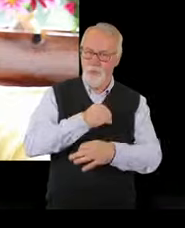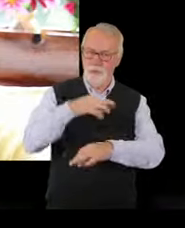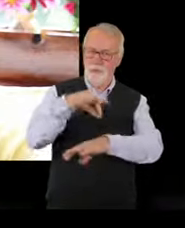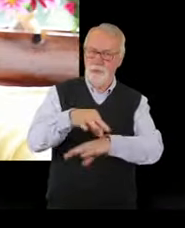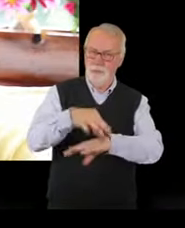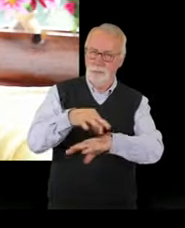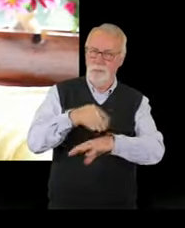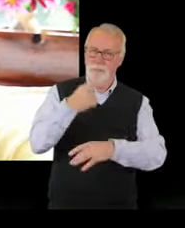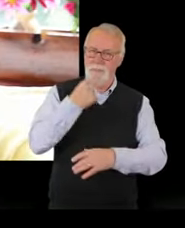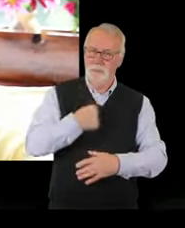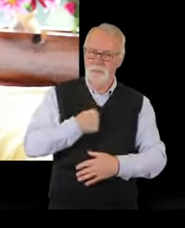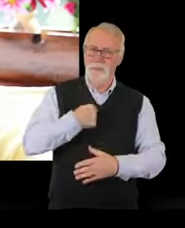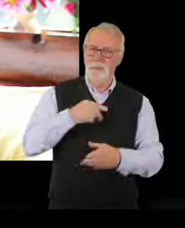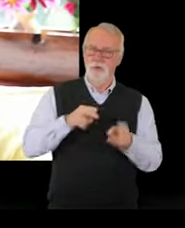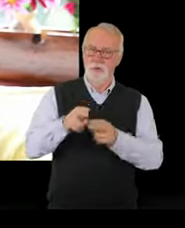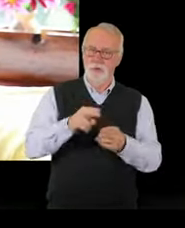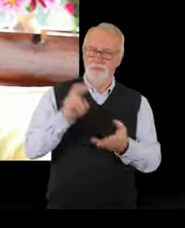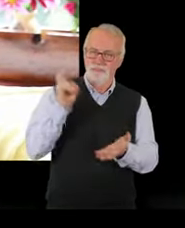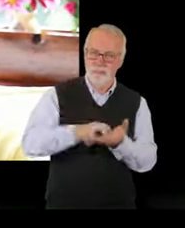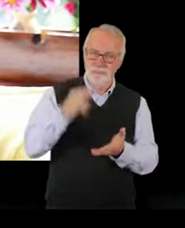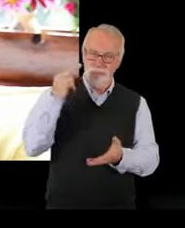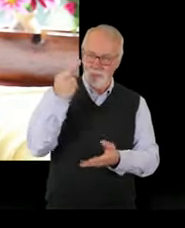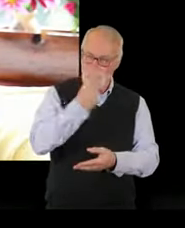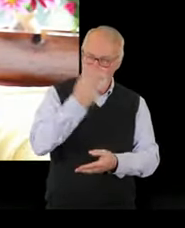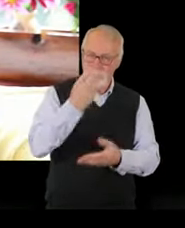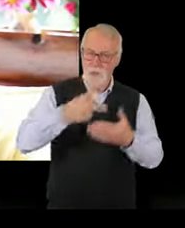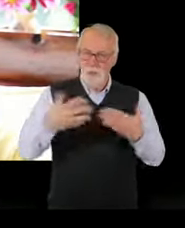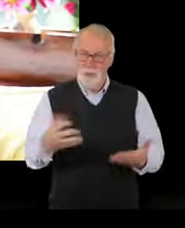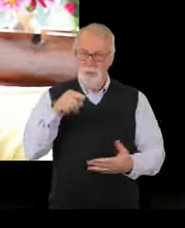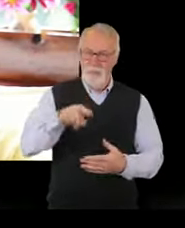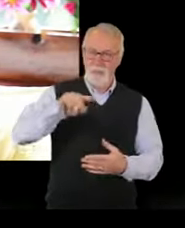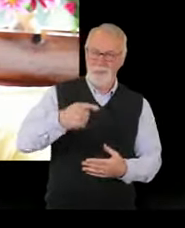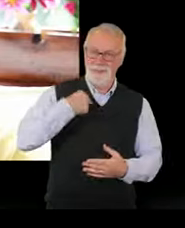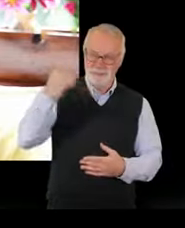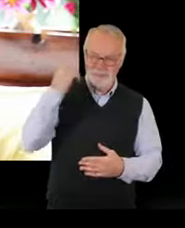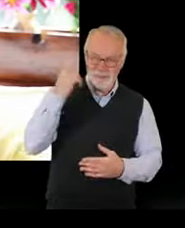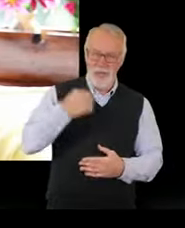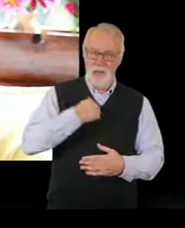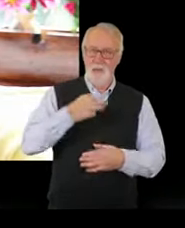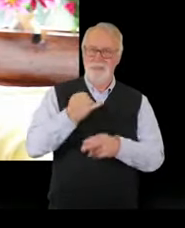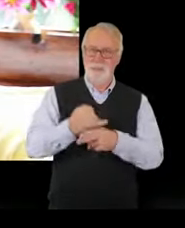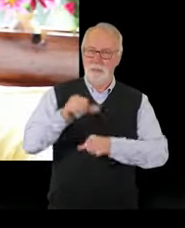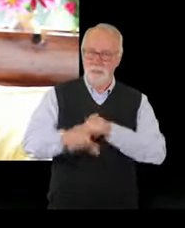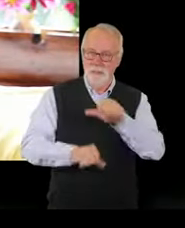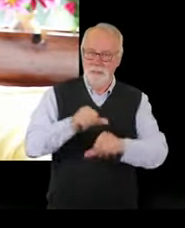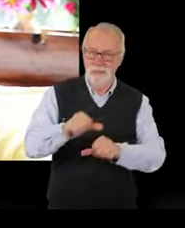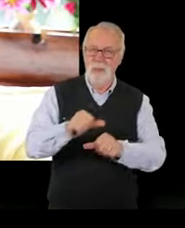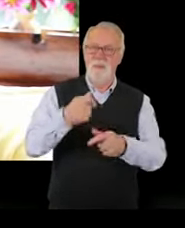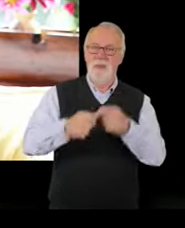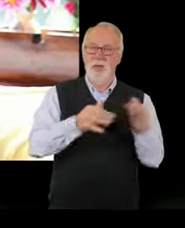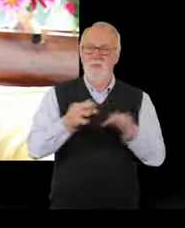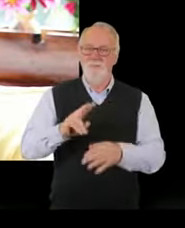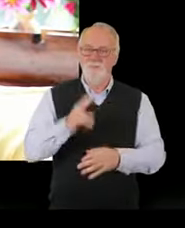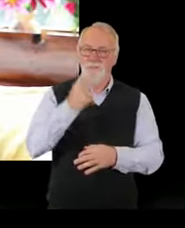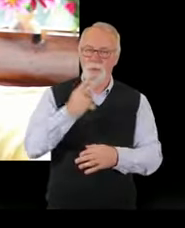So at that point I did that. I was in the process of that.